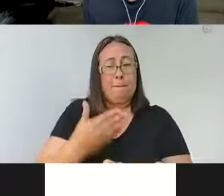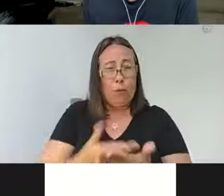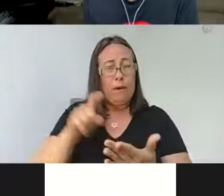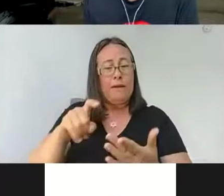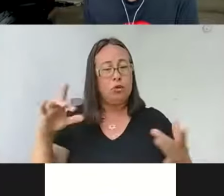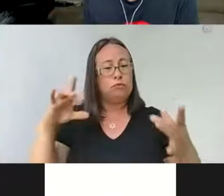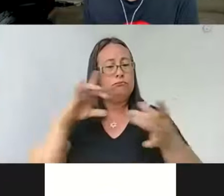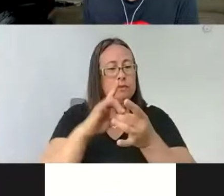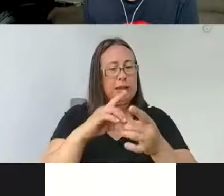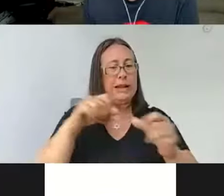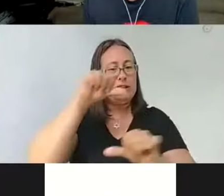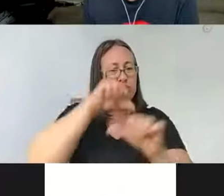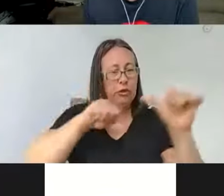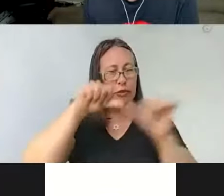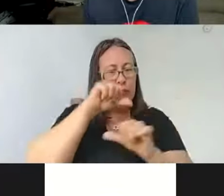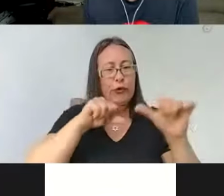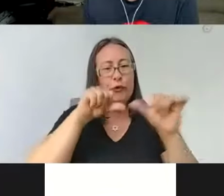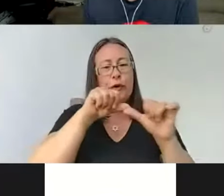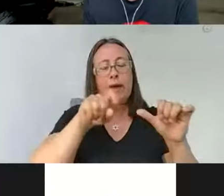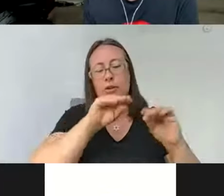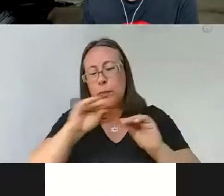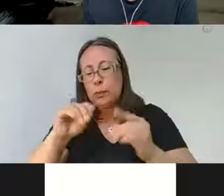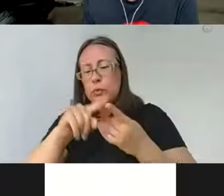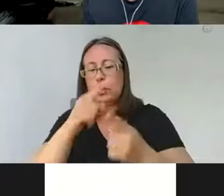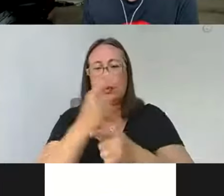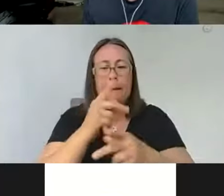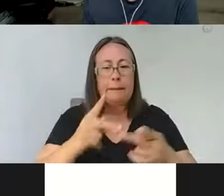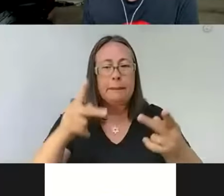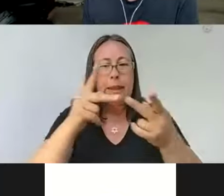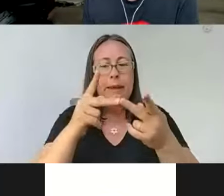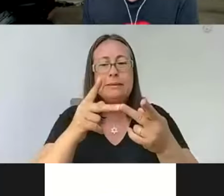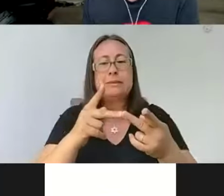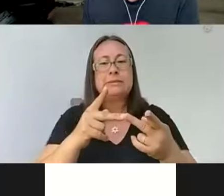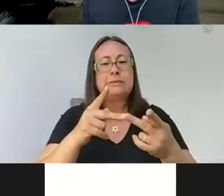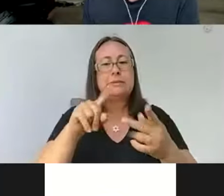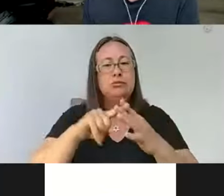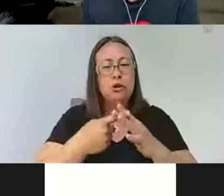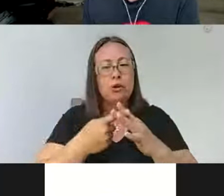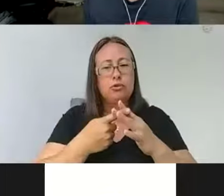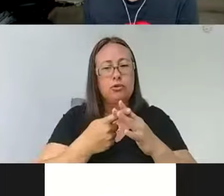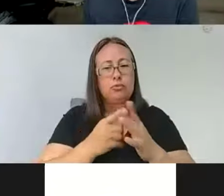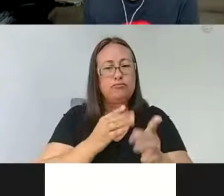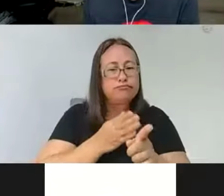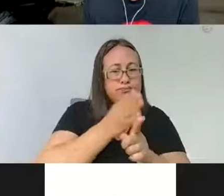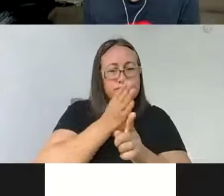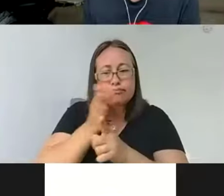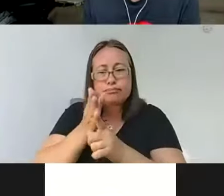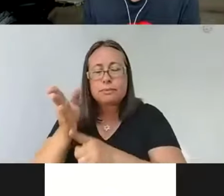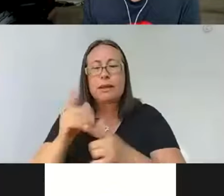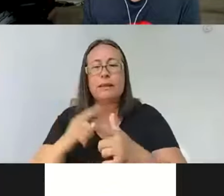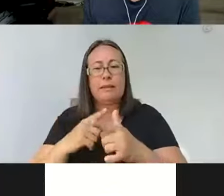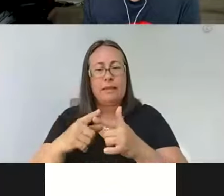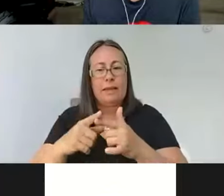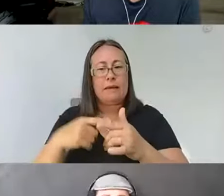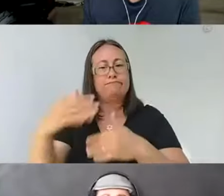send projections, they have to move to the right places, start to differentiate, and then form circuits. So these are